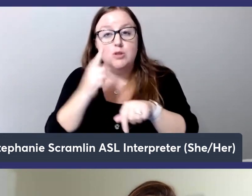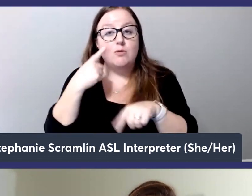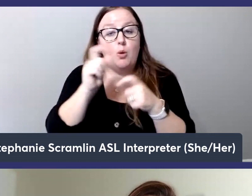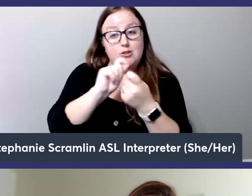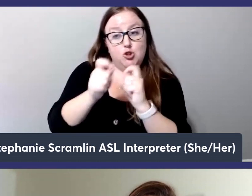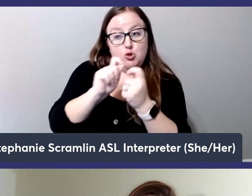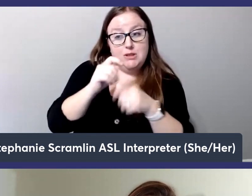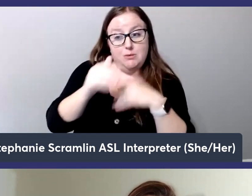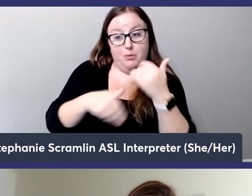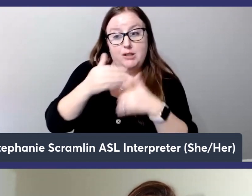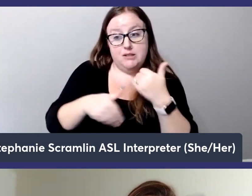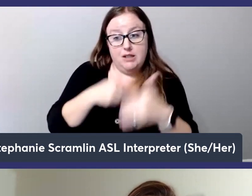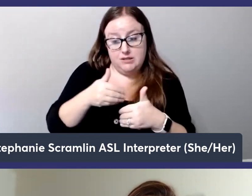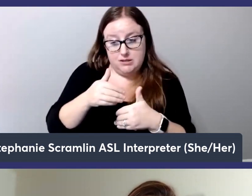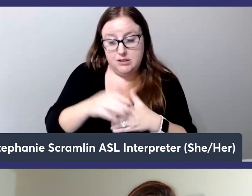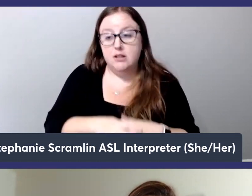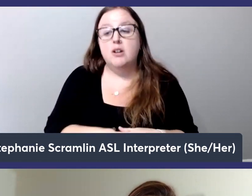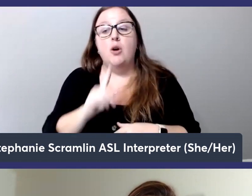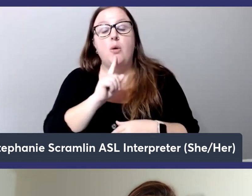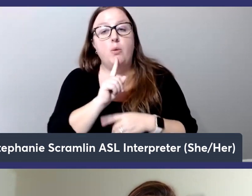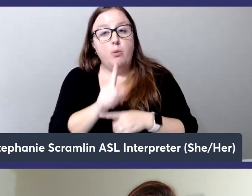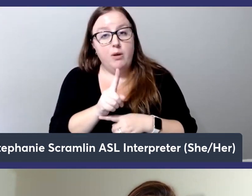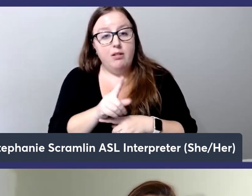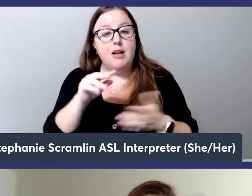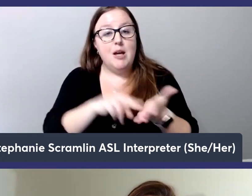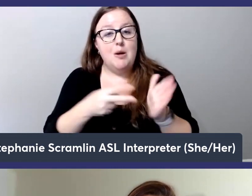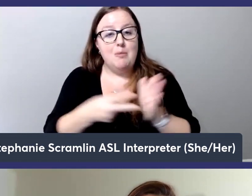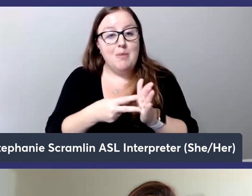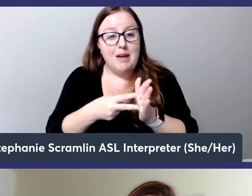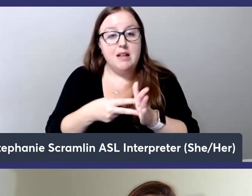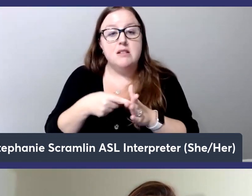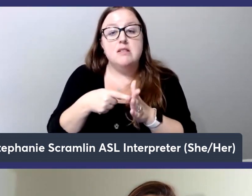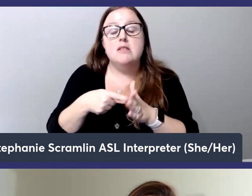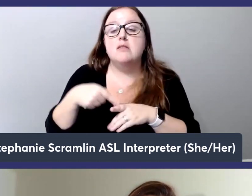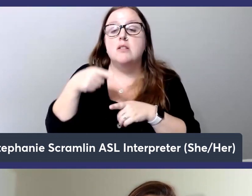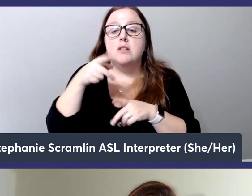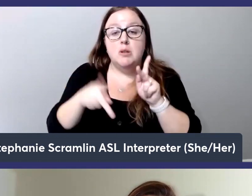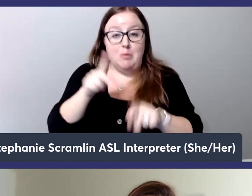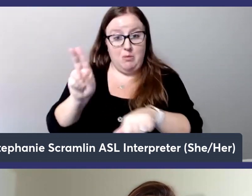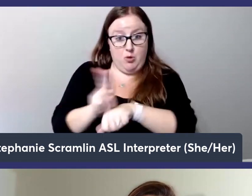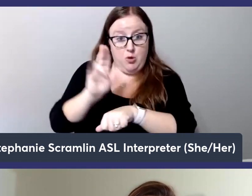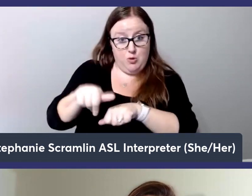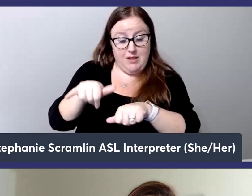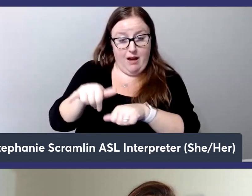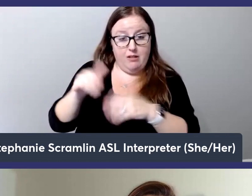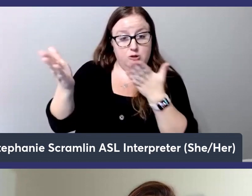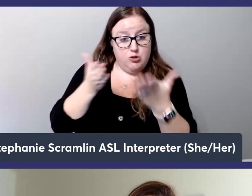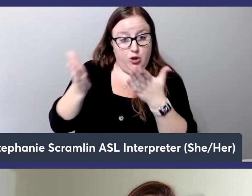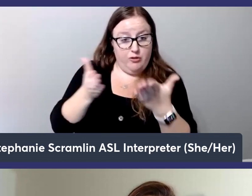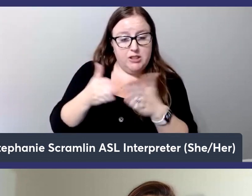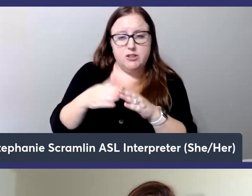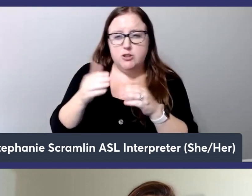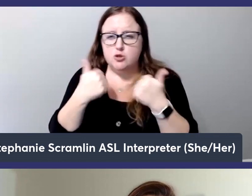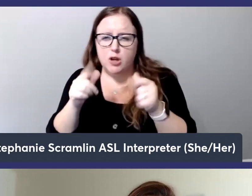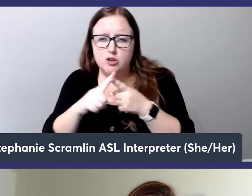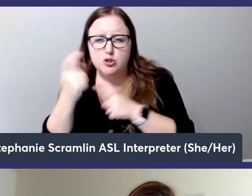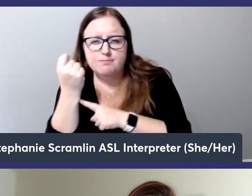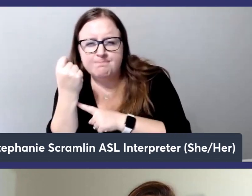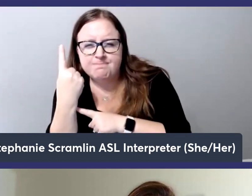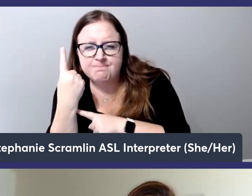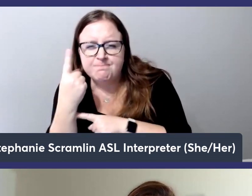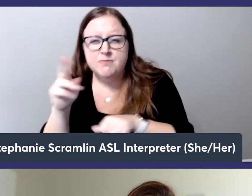process, and that's really where practitioners focus. They really try and understand their use cases and